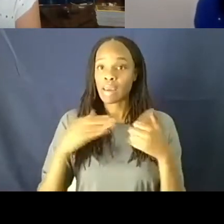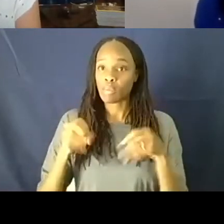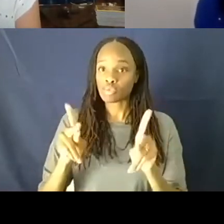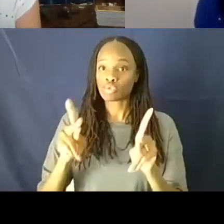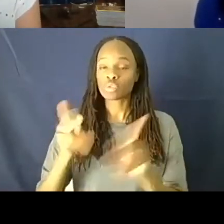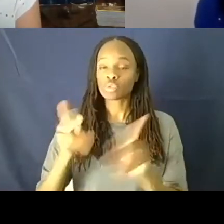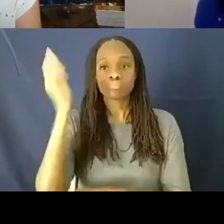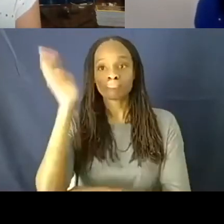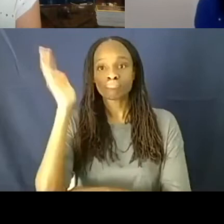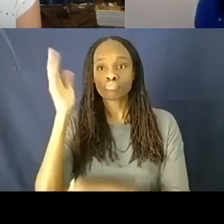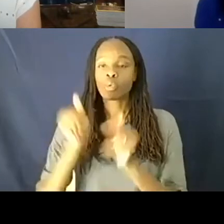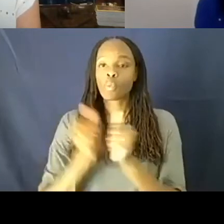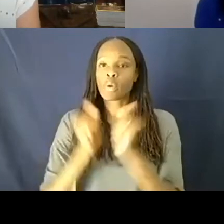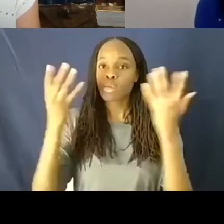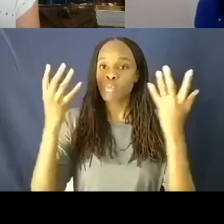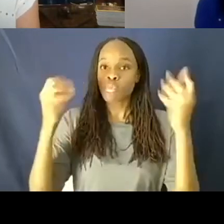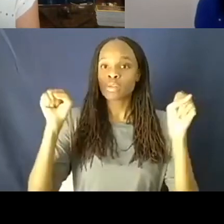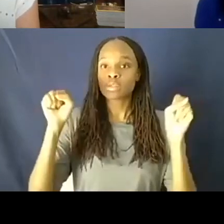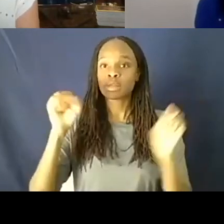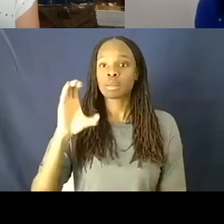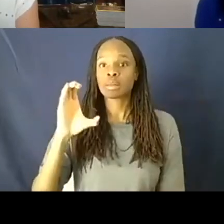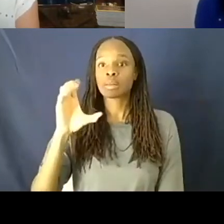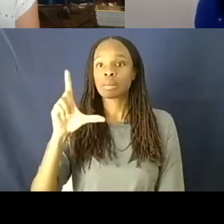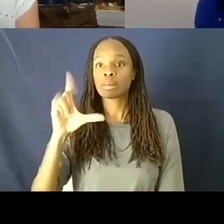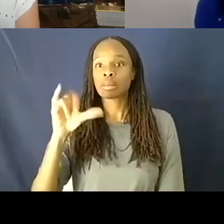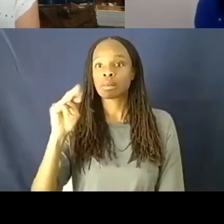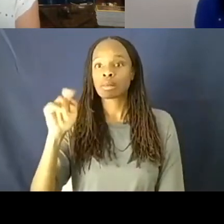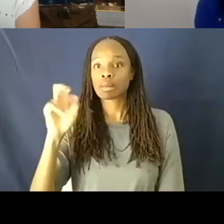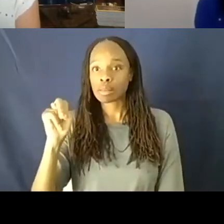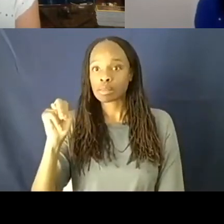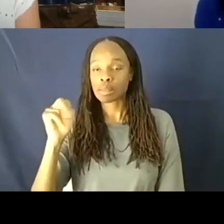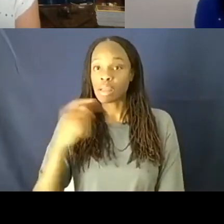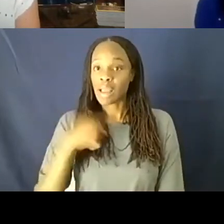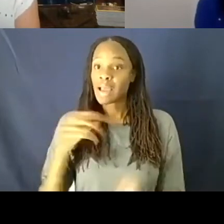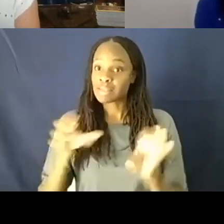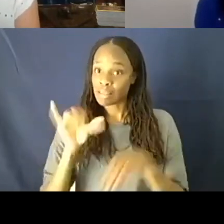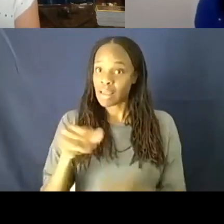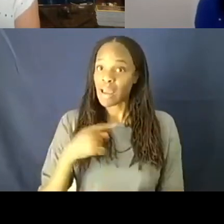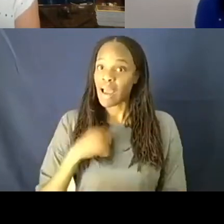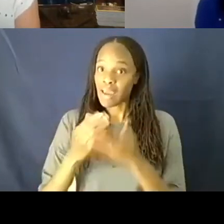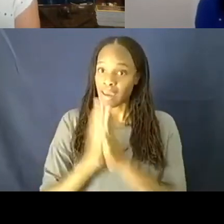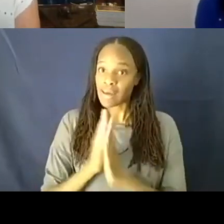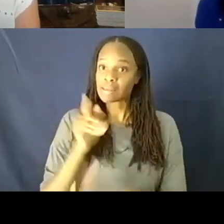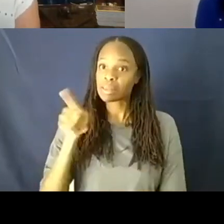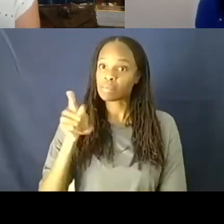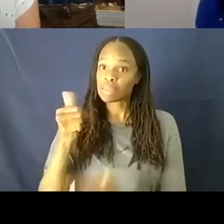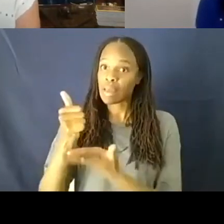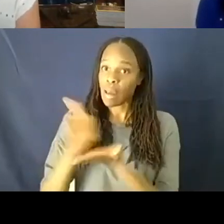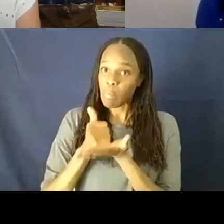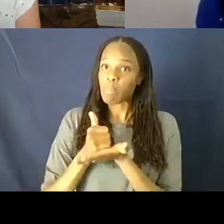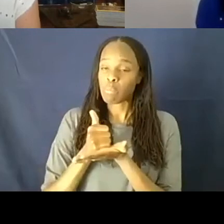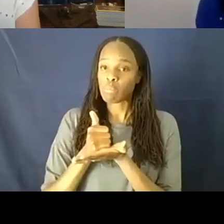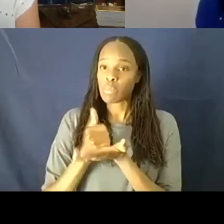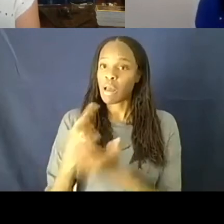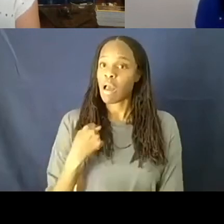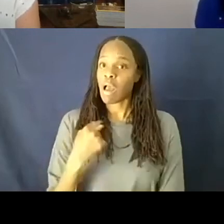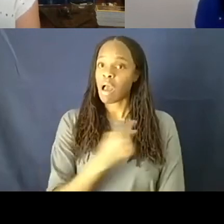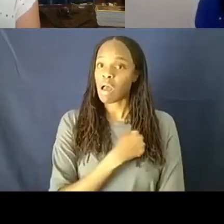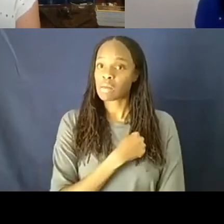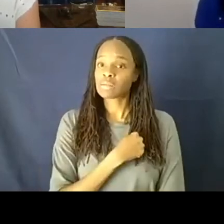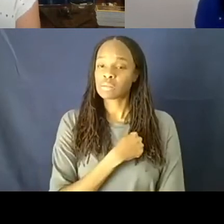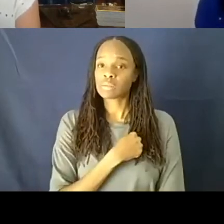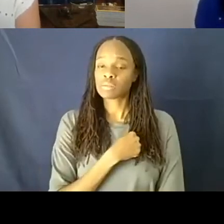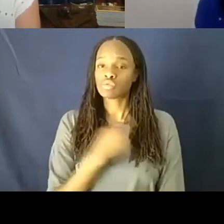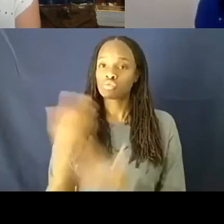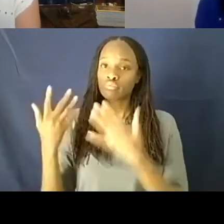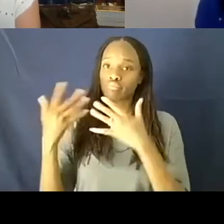Clinton, and I did. I asked him to help us to